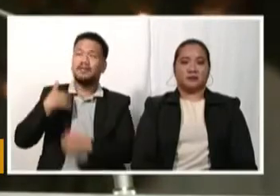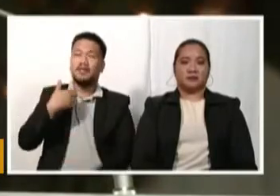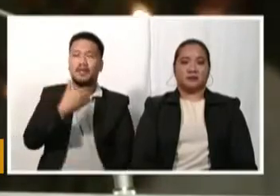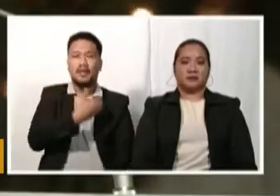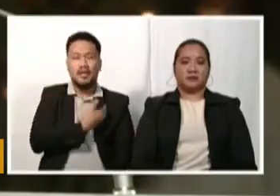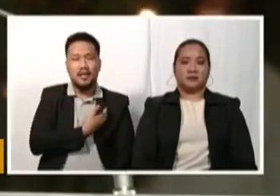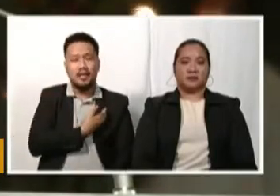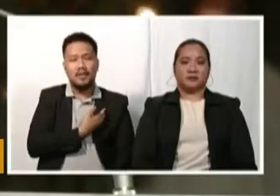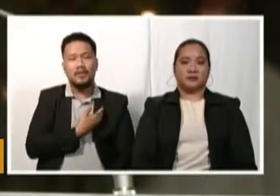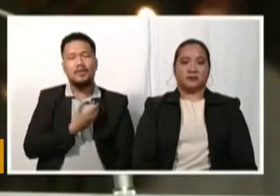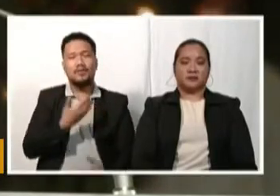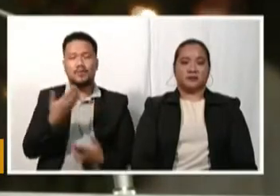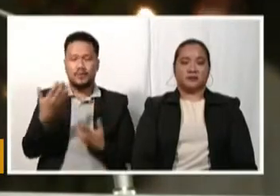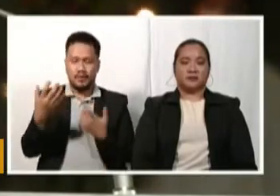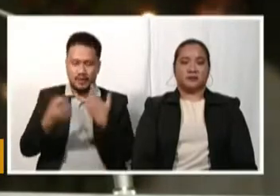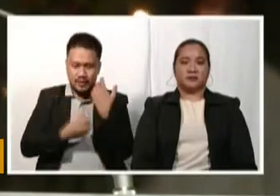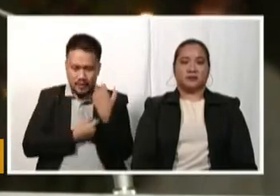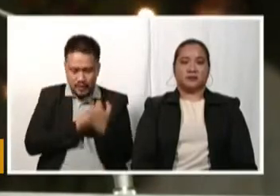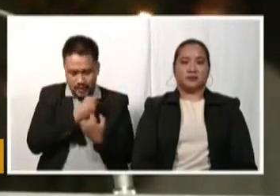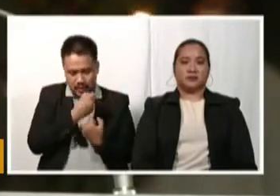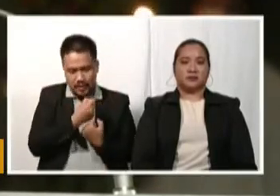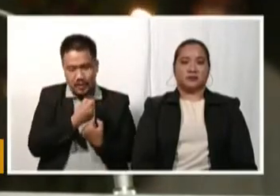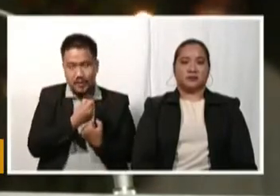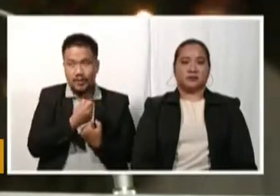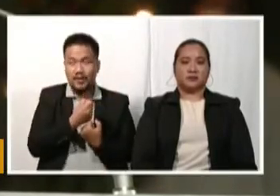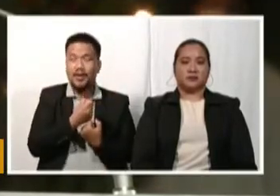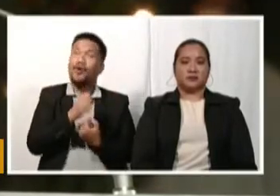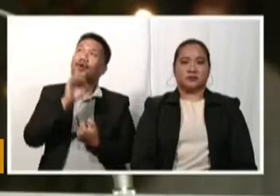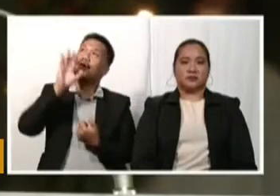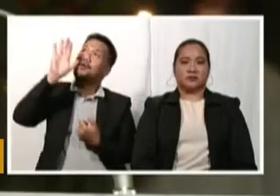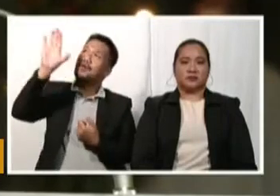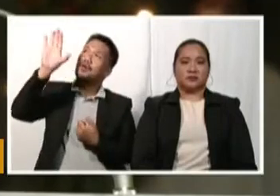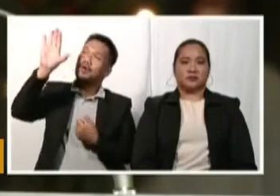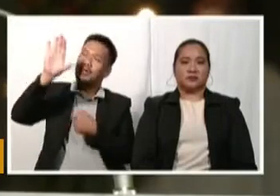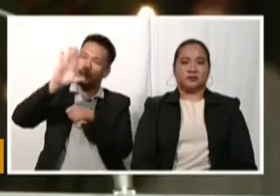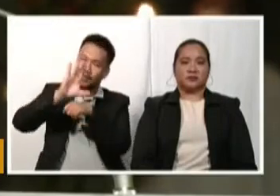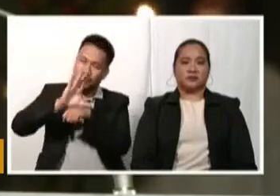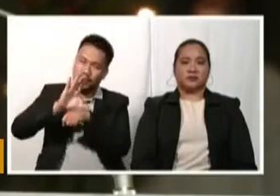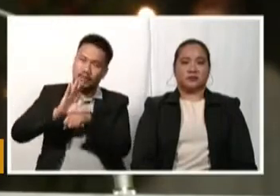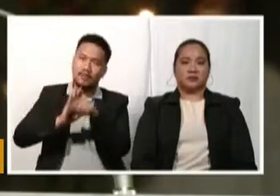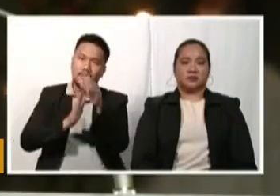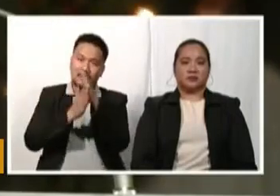praise, your church a solemn